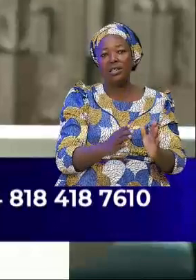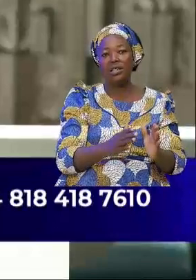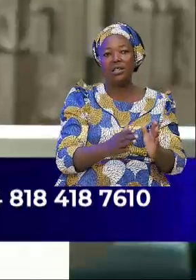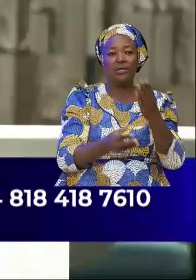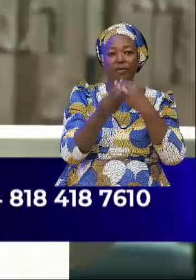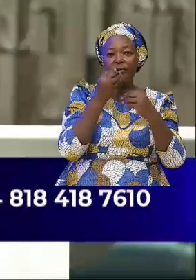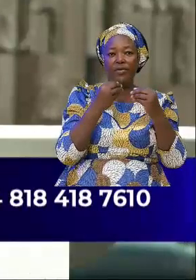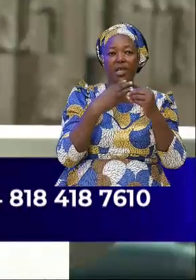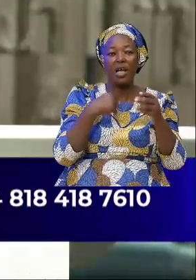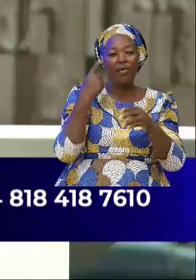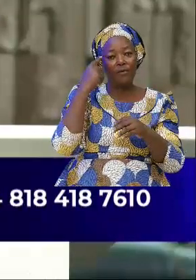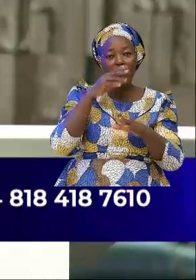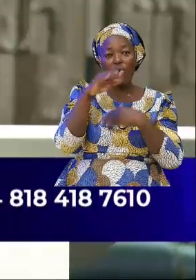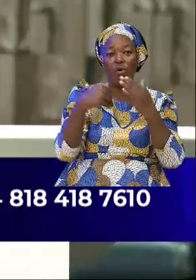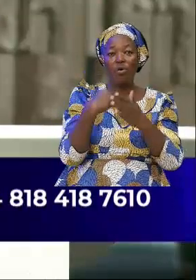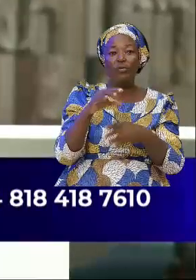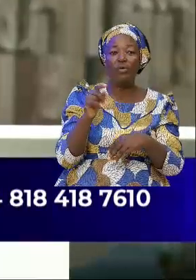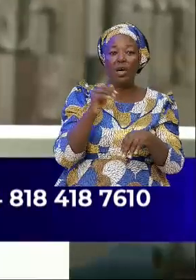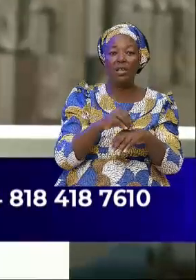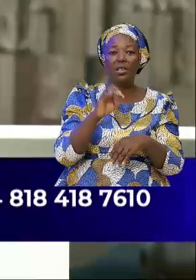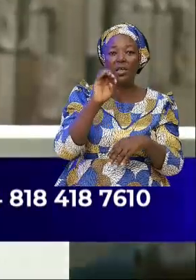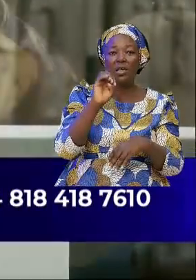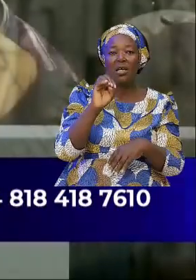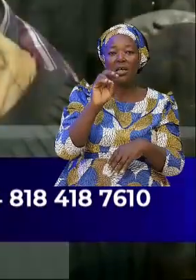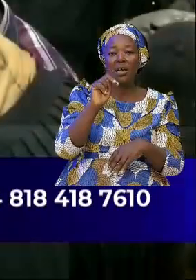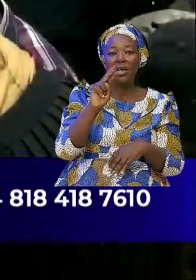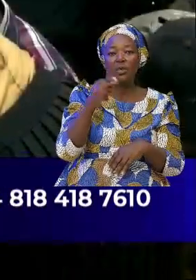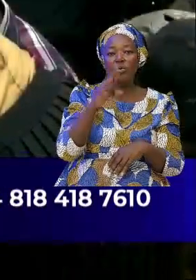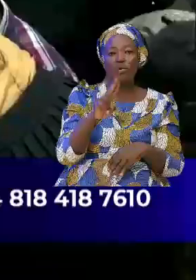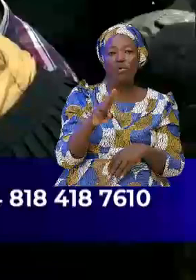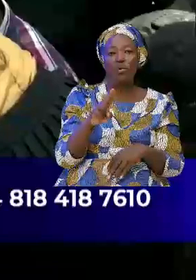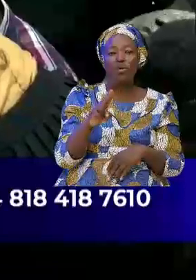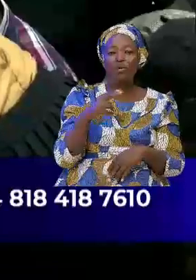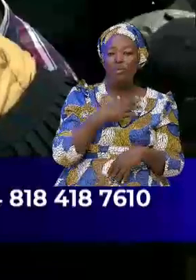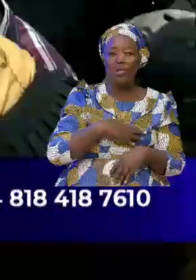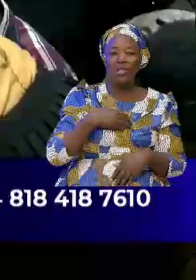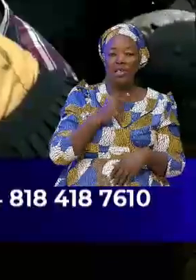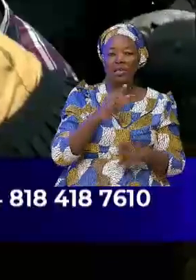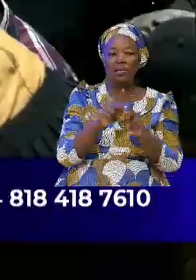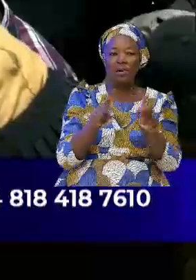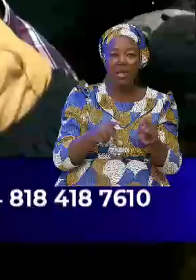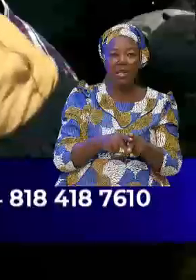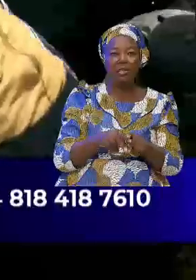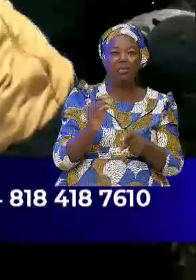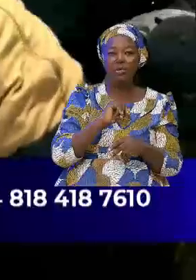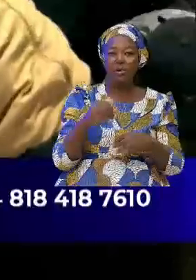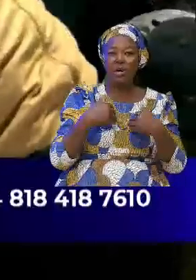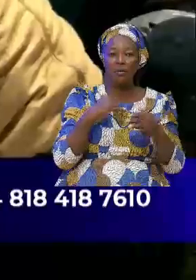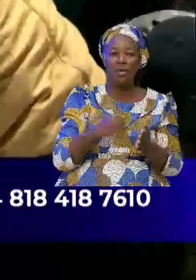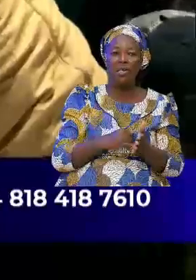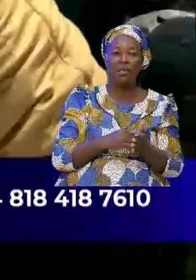Rally. And for Enugu Metropolis, it's going to take place here at the campground. And in all